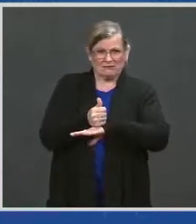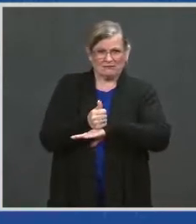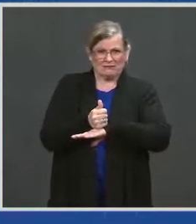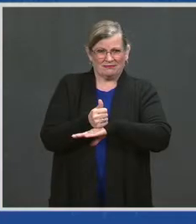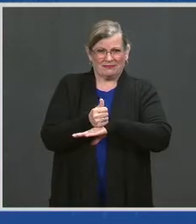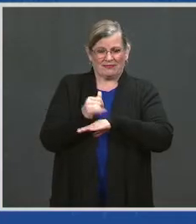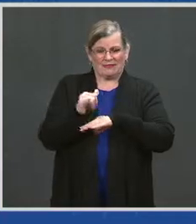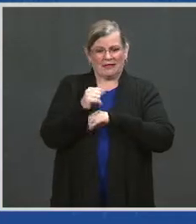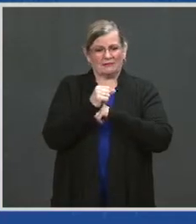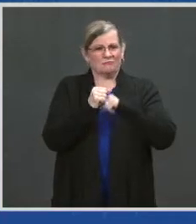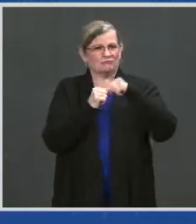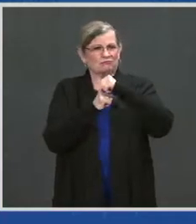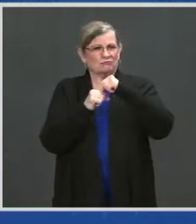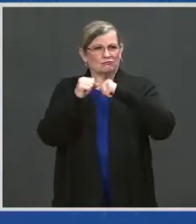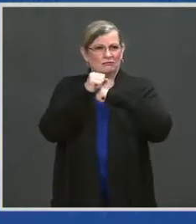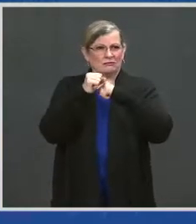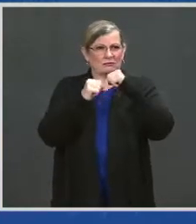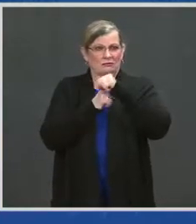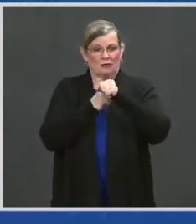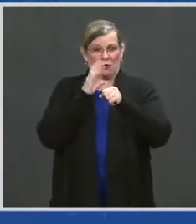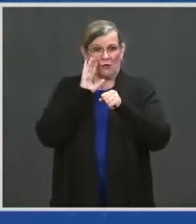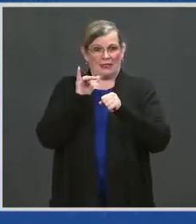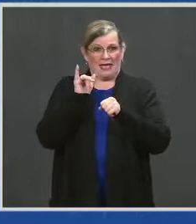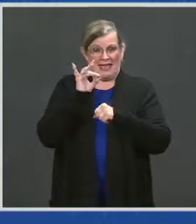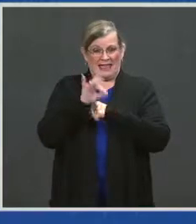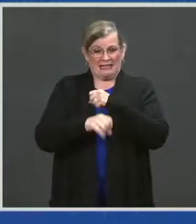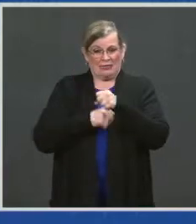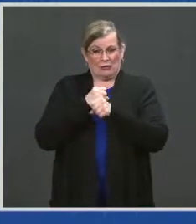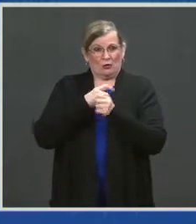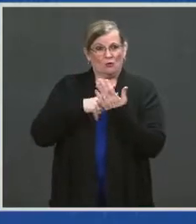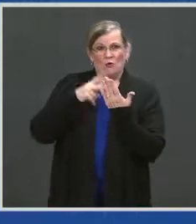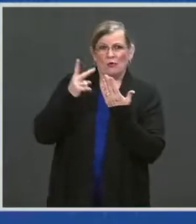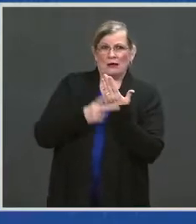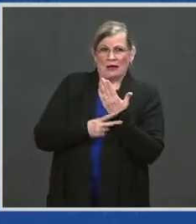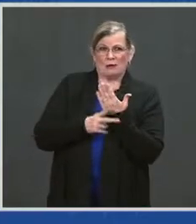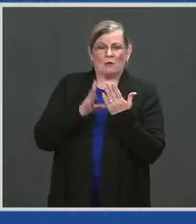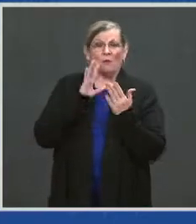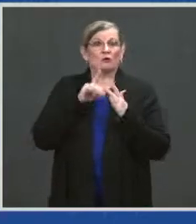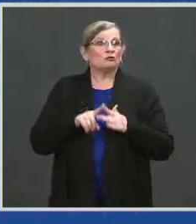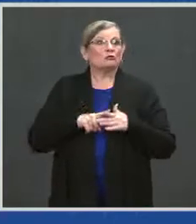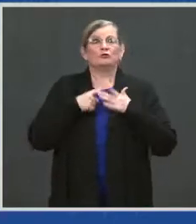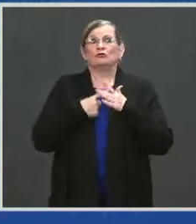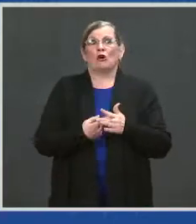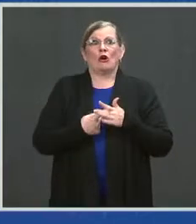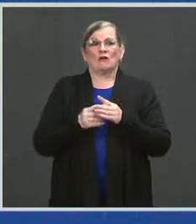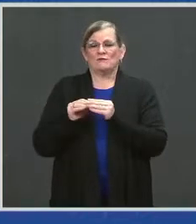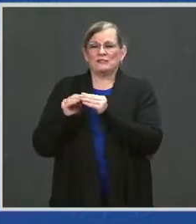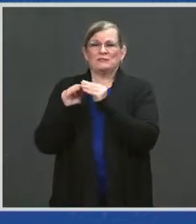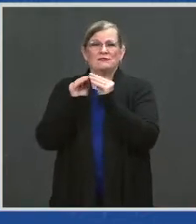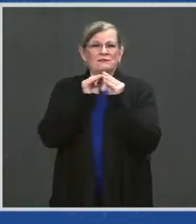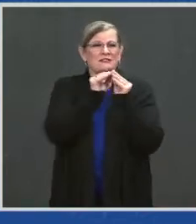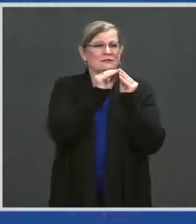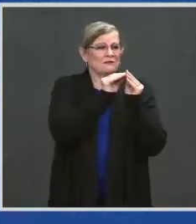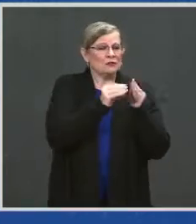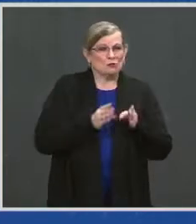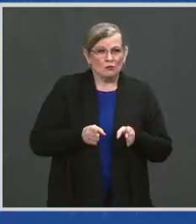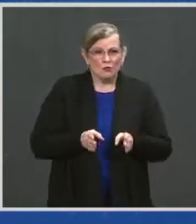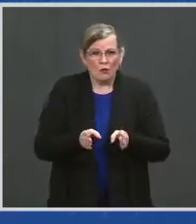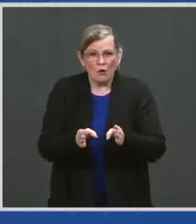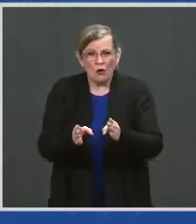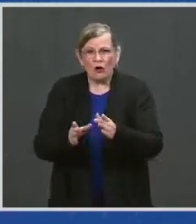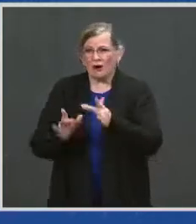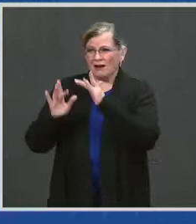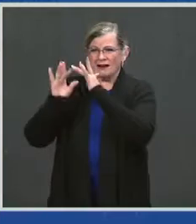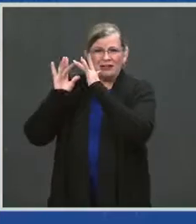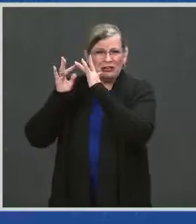our bridges, broadband, airports, ports, and fixing our water systems. It's going to repair our VA hospitals across